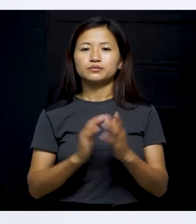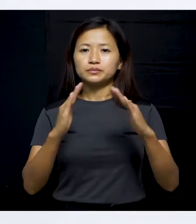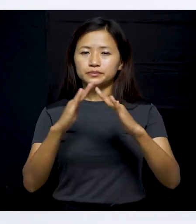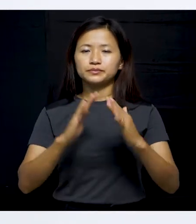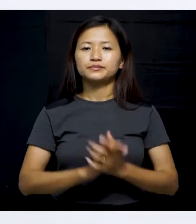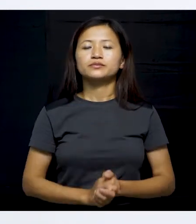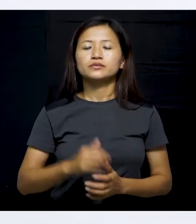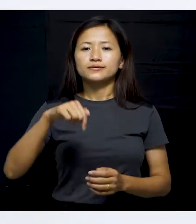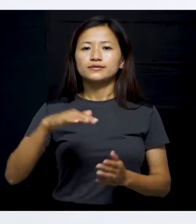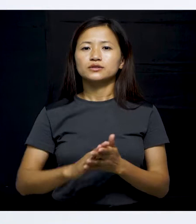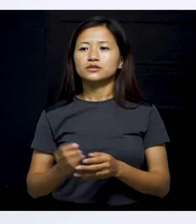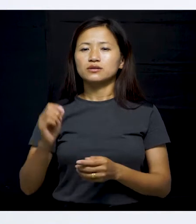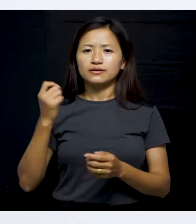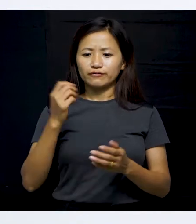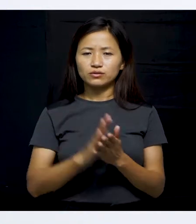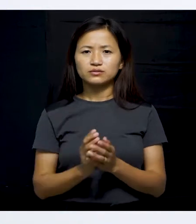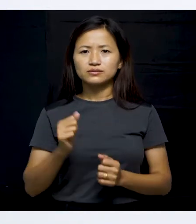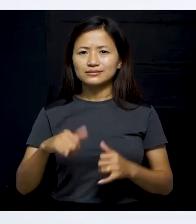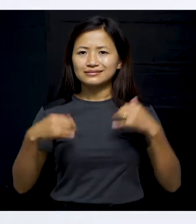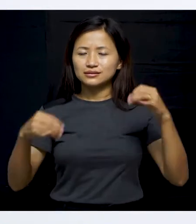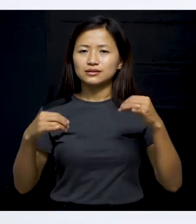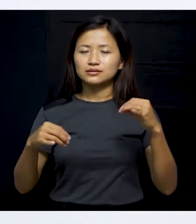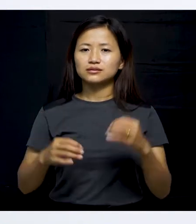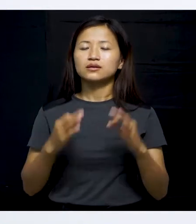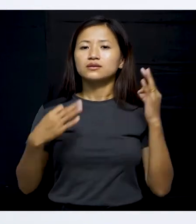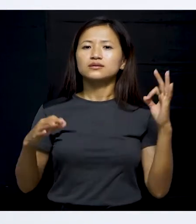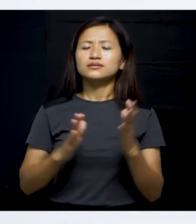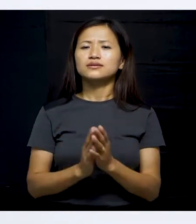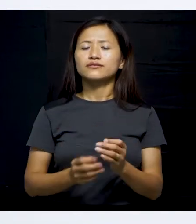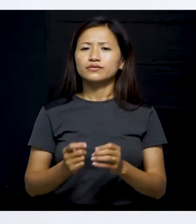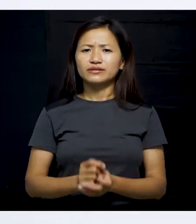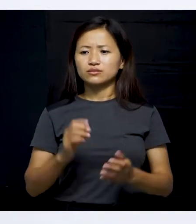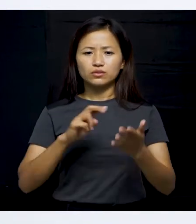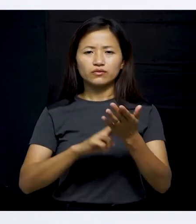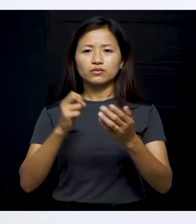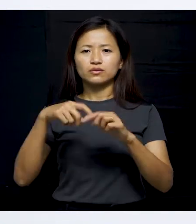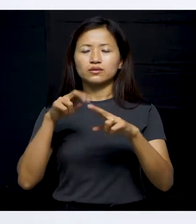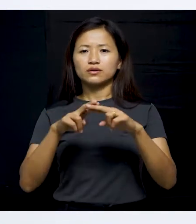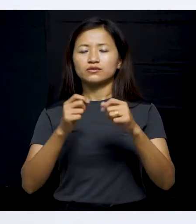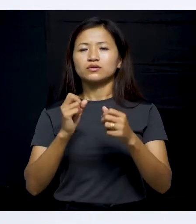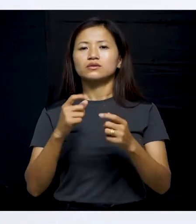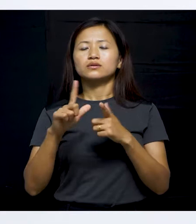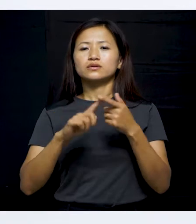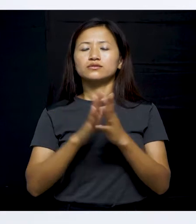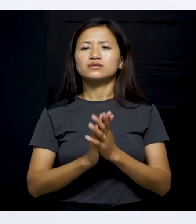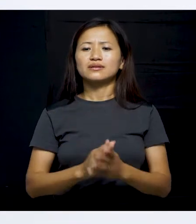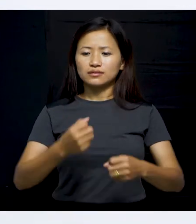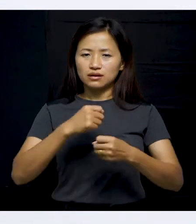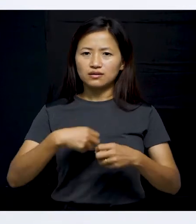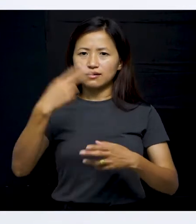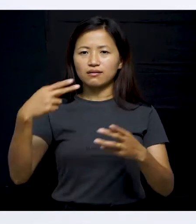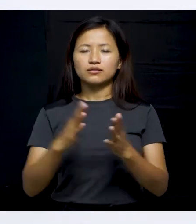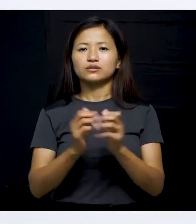apart from these folk dances, folk songs and folk tales, they also learn the art of craft.